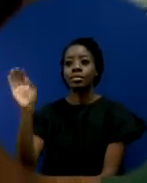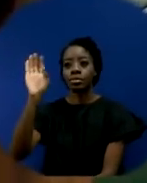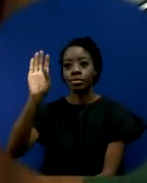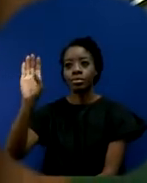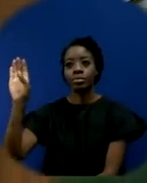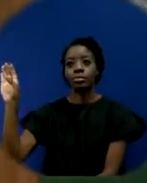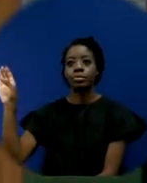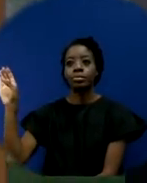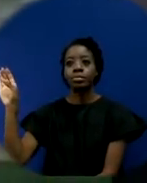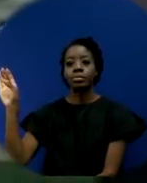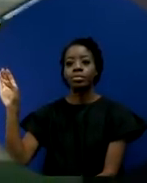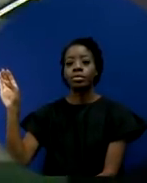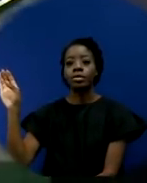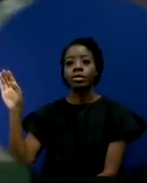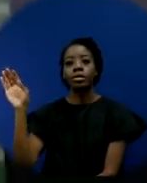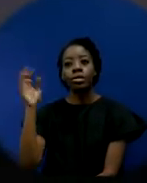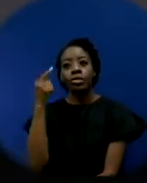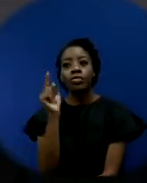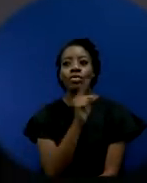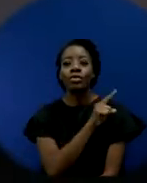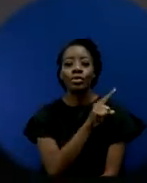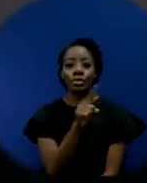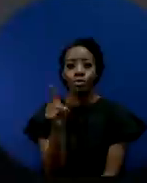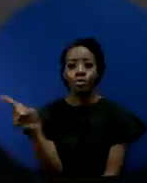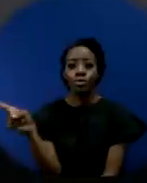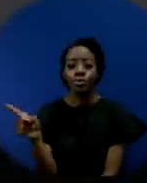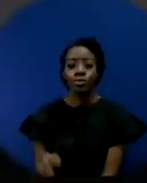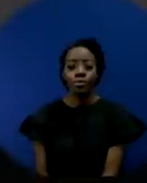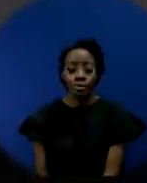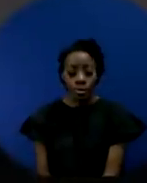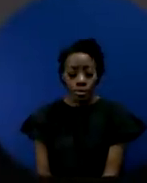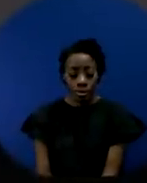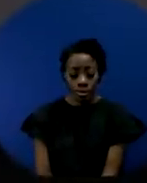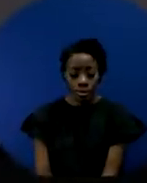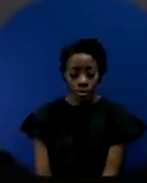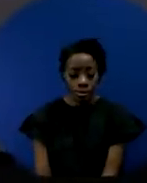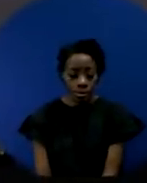cross. Yes. For you. For you.